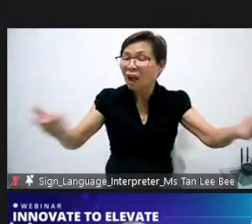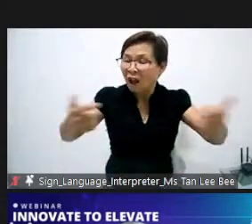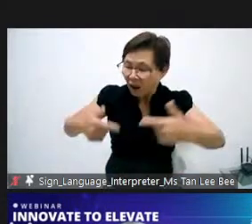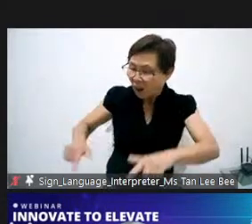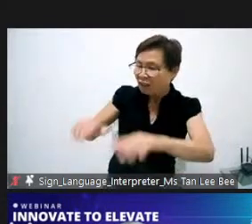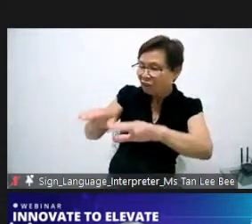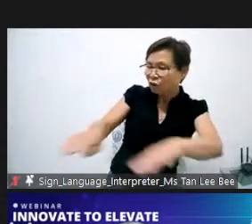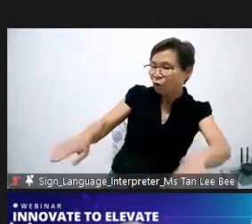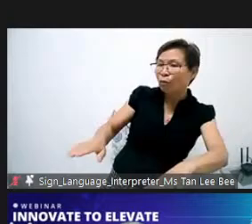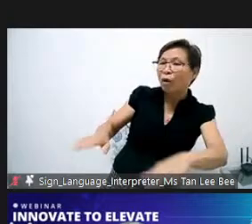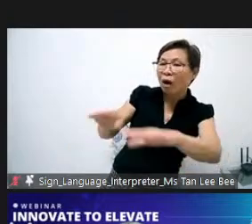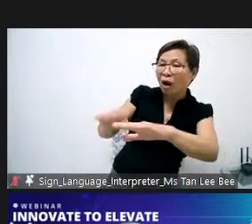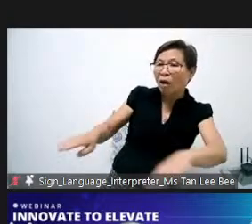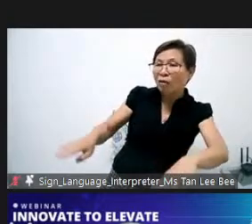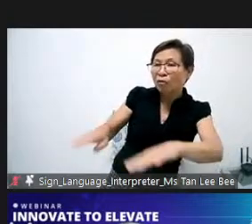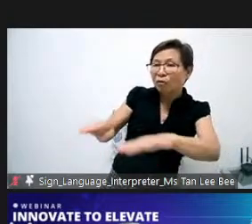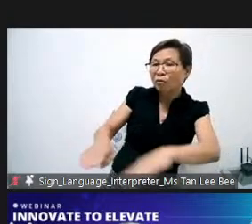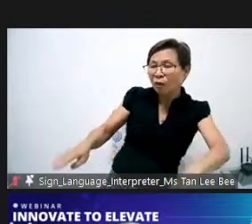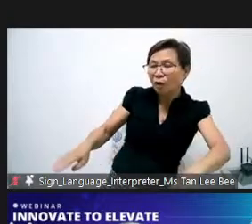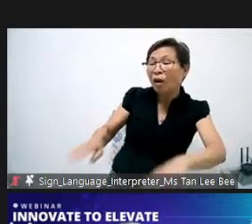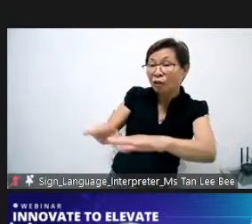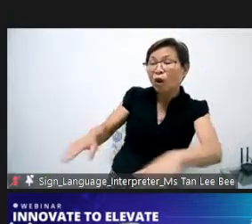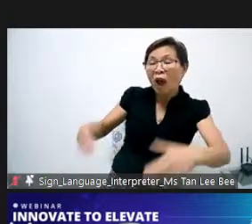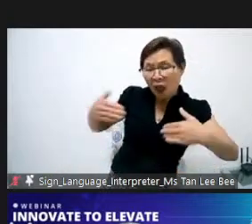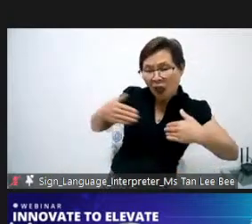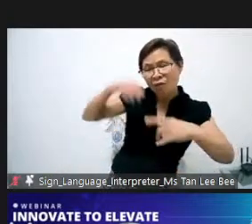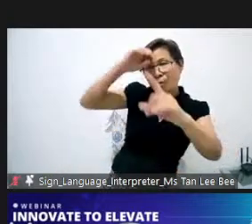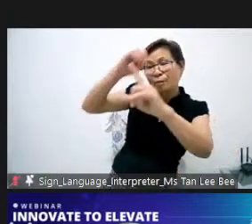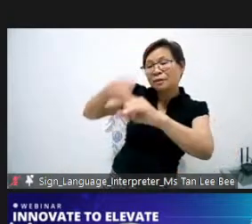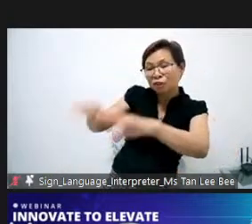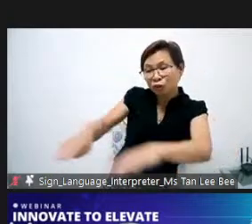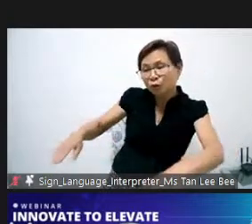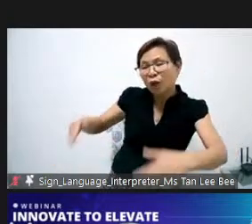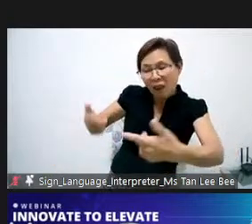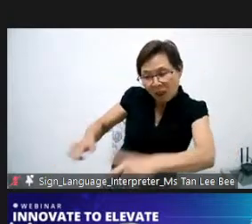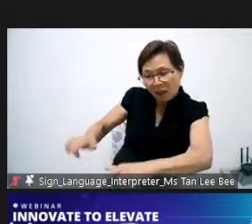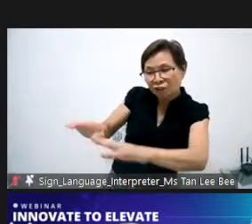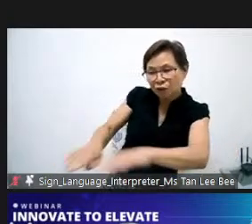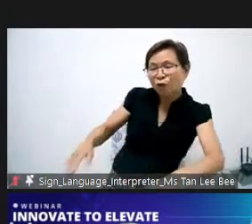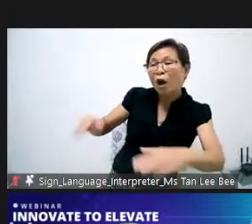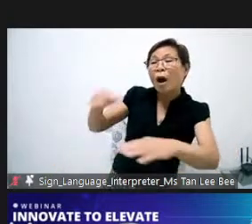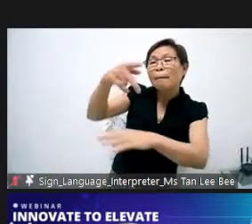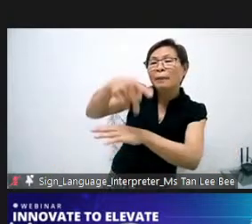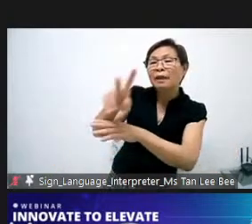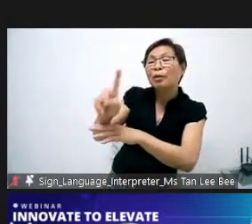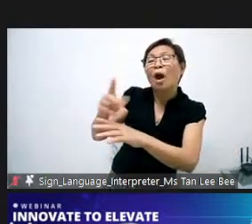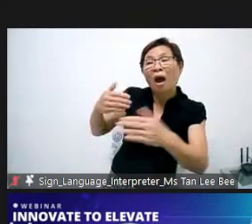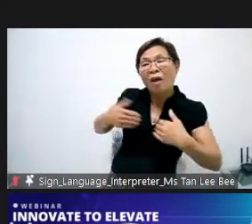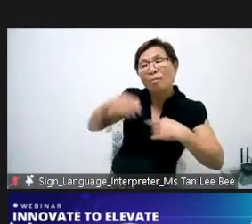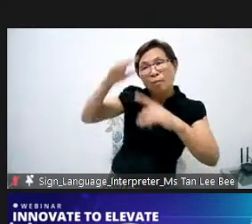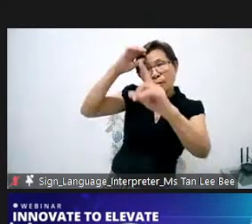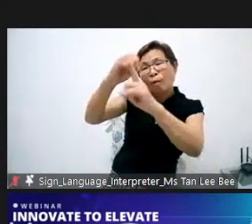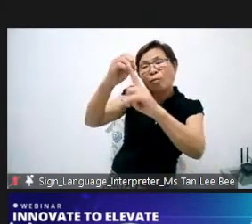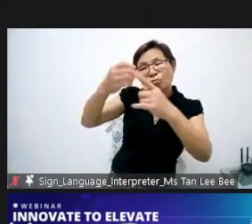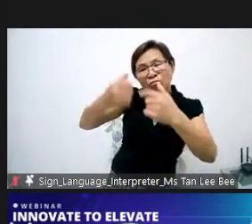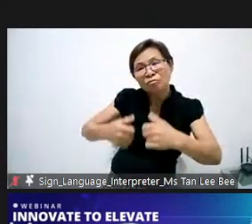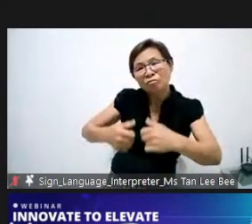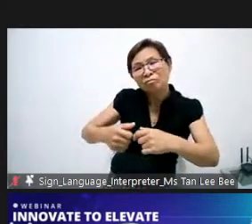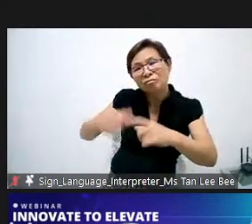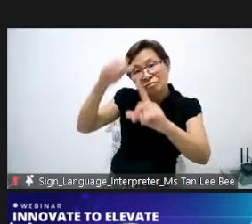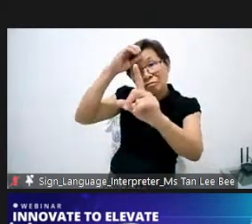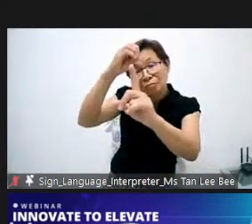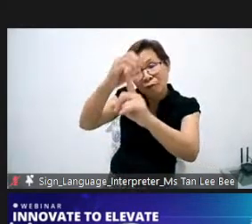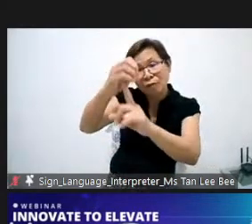their own dream, a purpose. A purpose. To have dream is a way to study. For